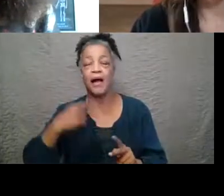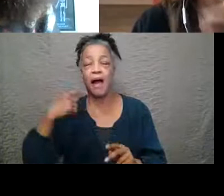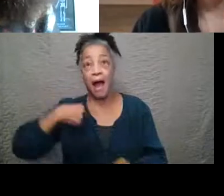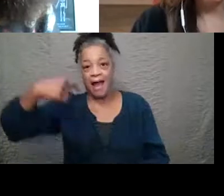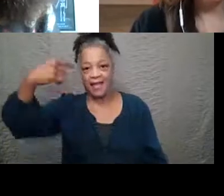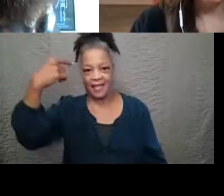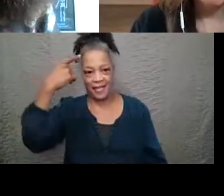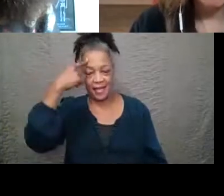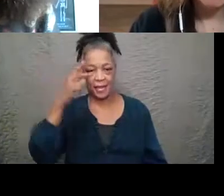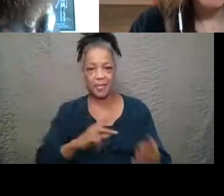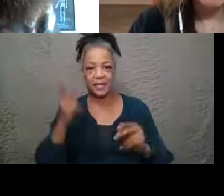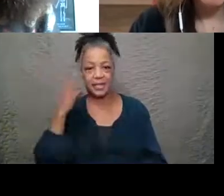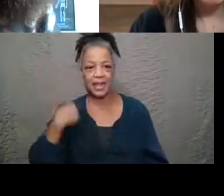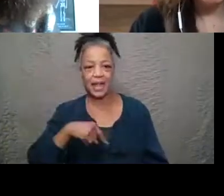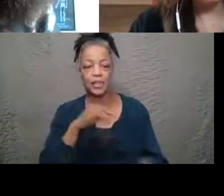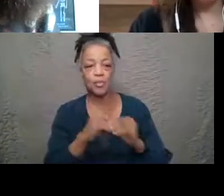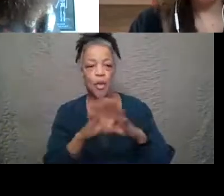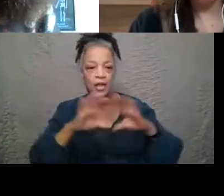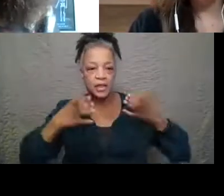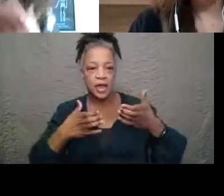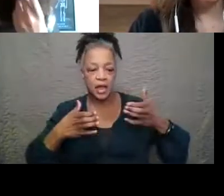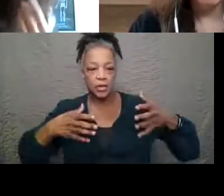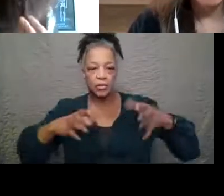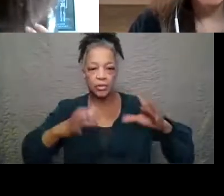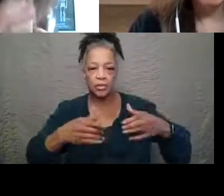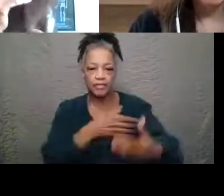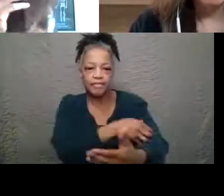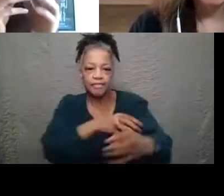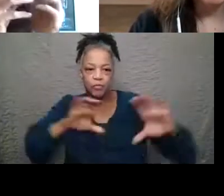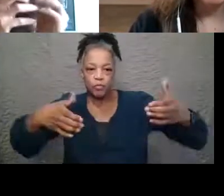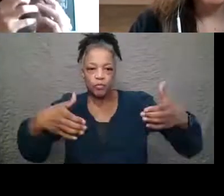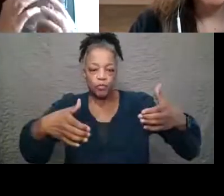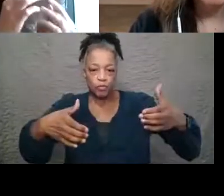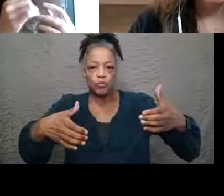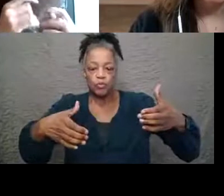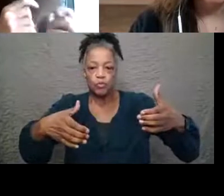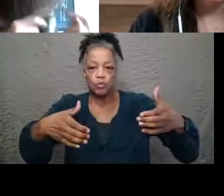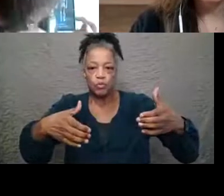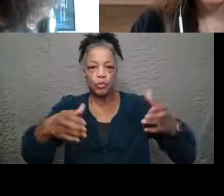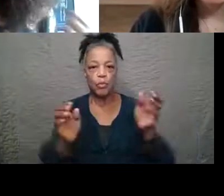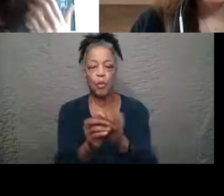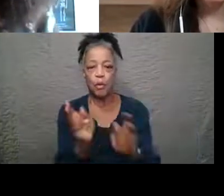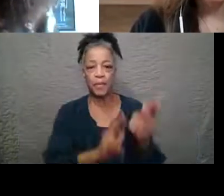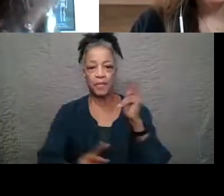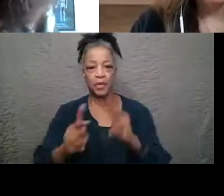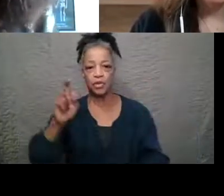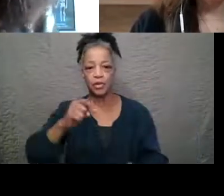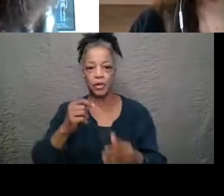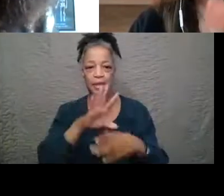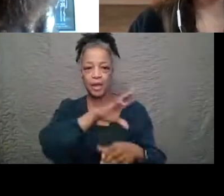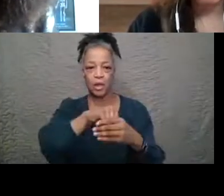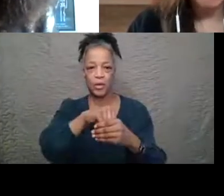people are seeing us more as a constituency and more as a group of people who should be